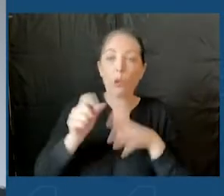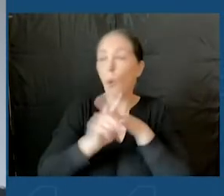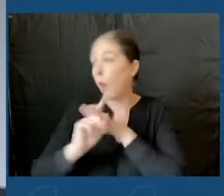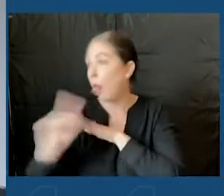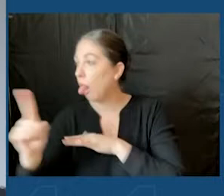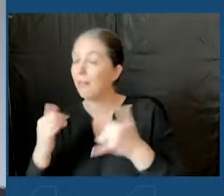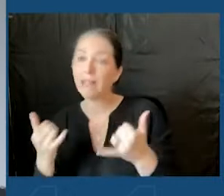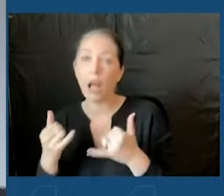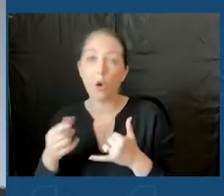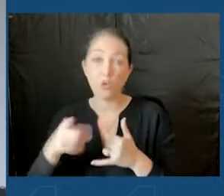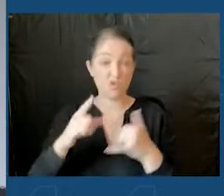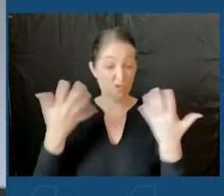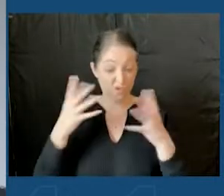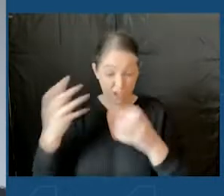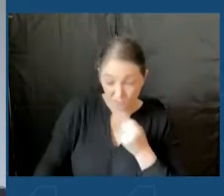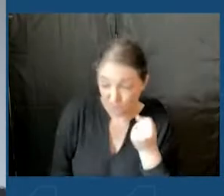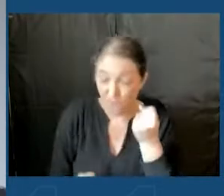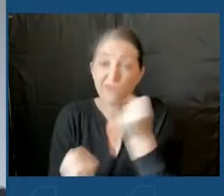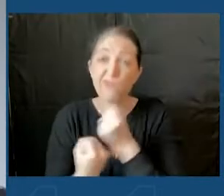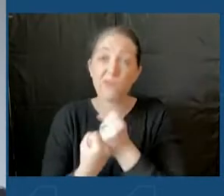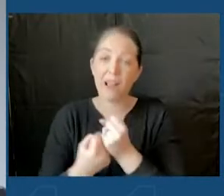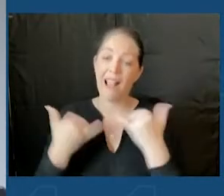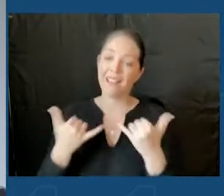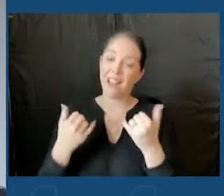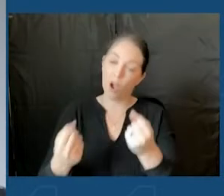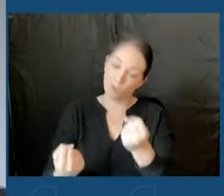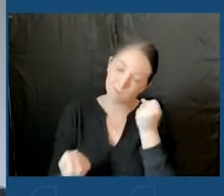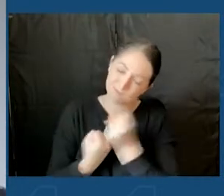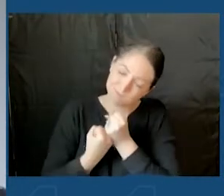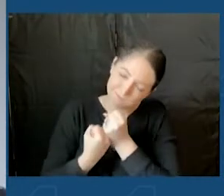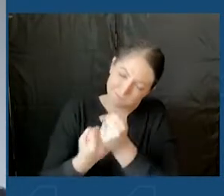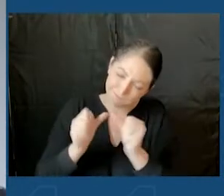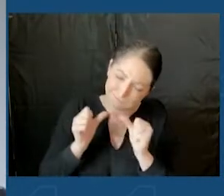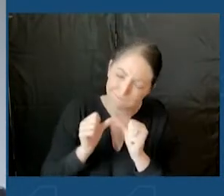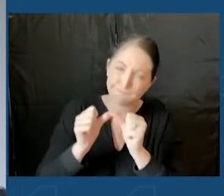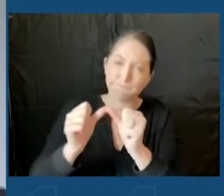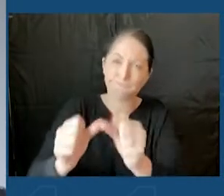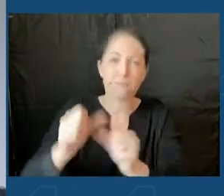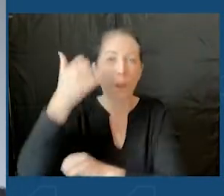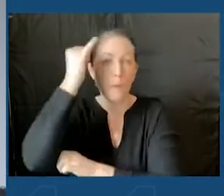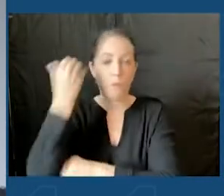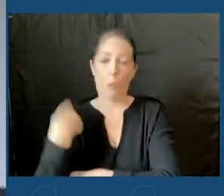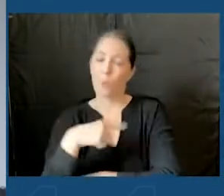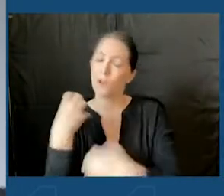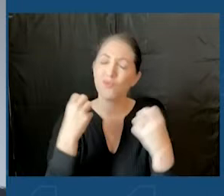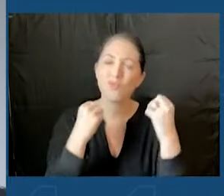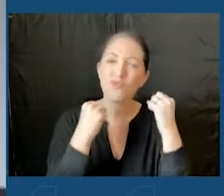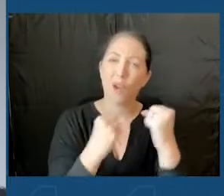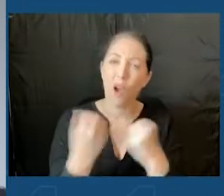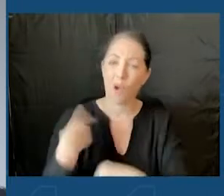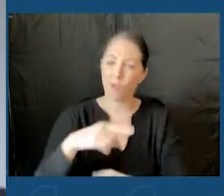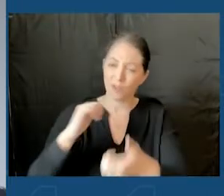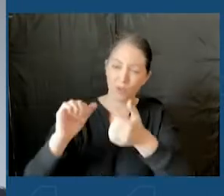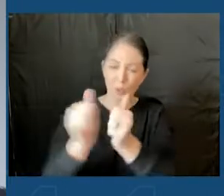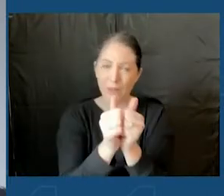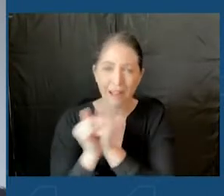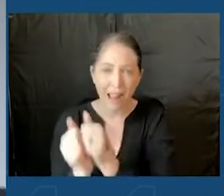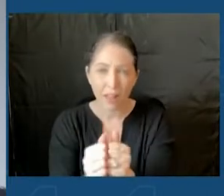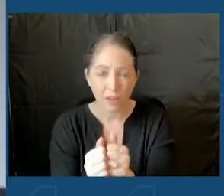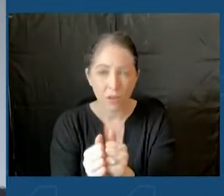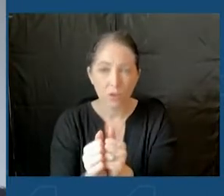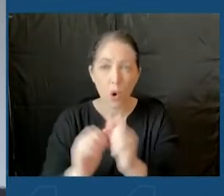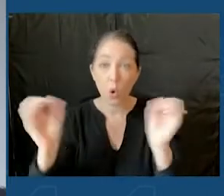You picked us up. Now carry us in the healing. Buffalo, we are strong. We are together. And no